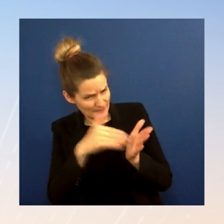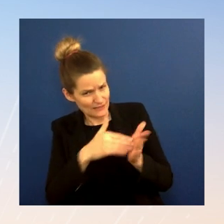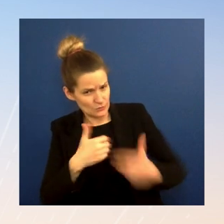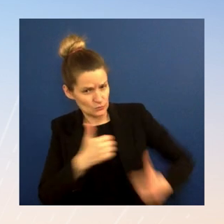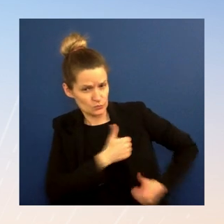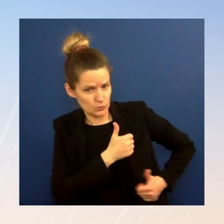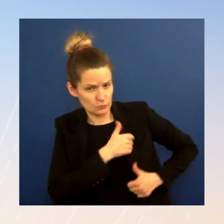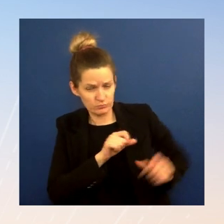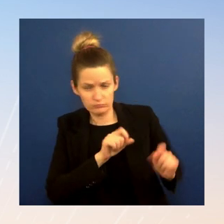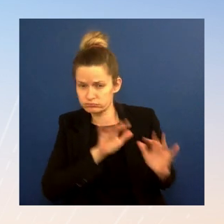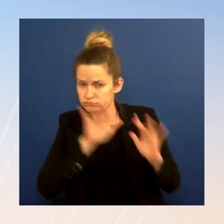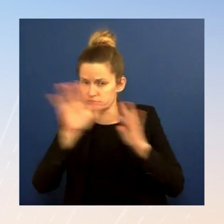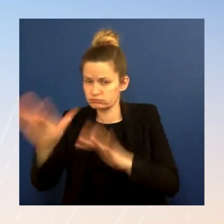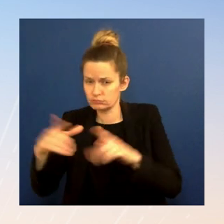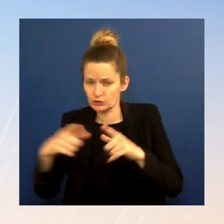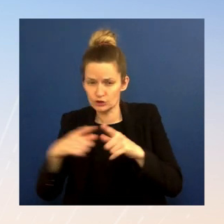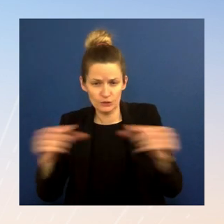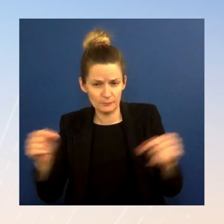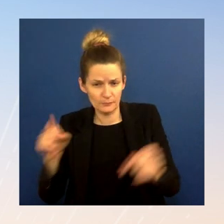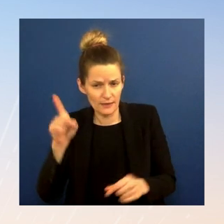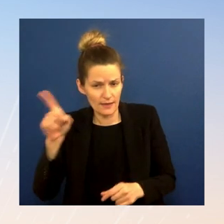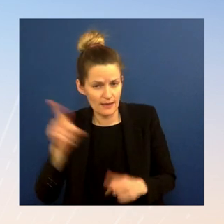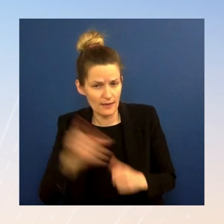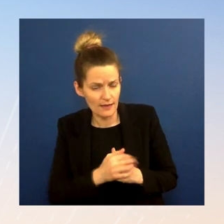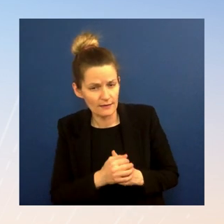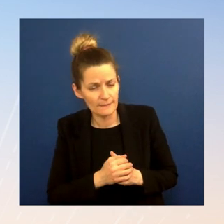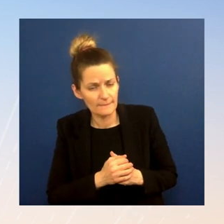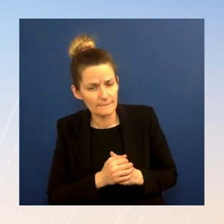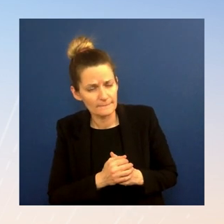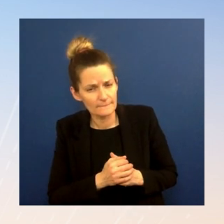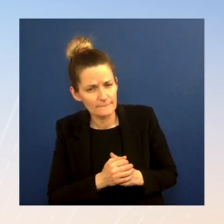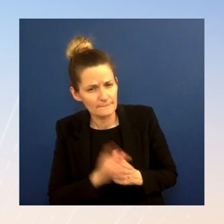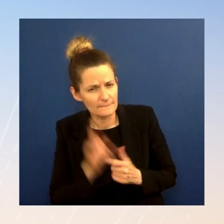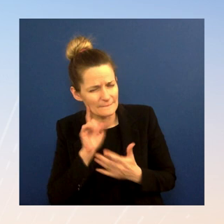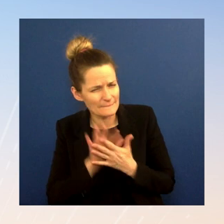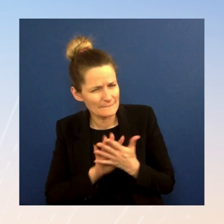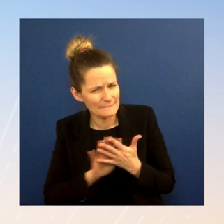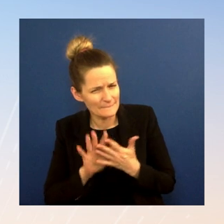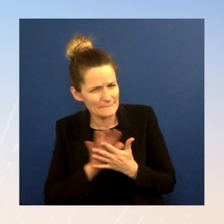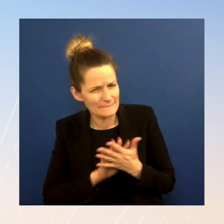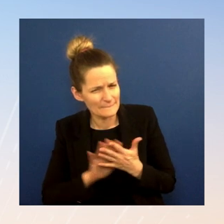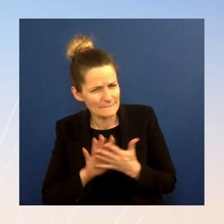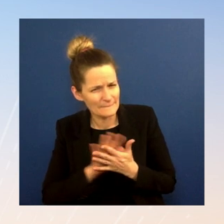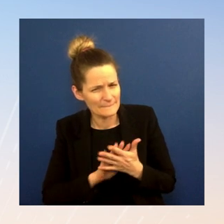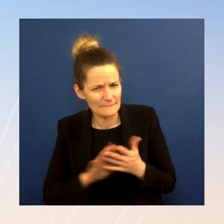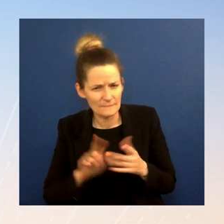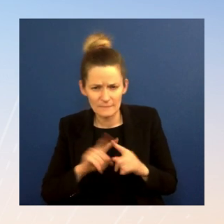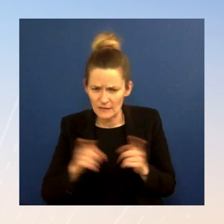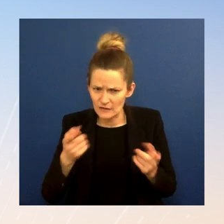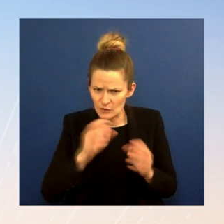disaster. Mm-hmm. But there's been no interview with any Japanese media. Do you think we can arrange that just to assure